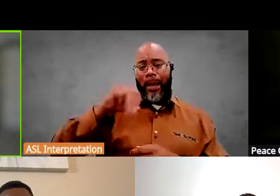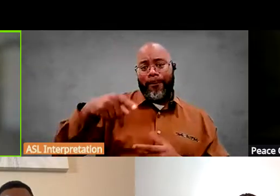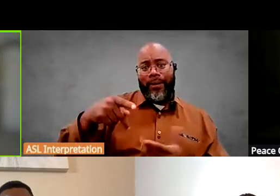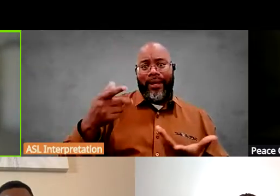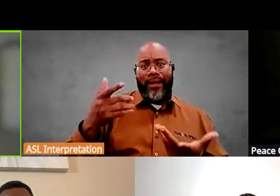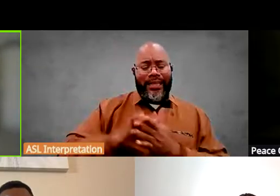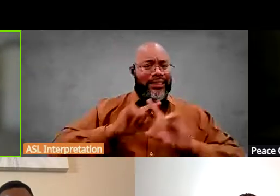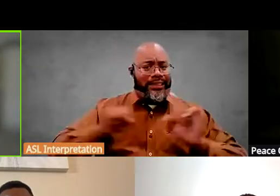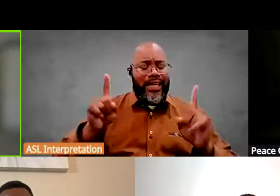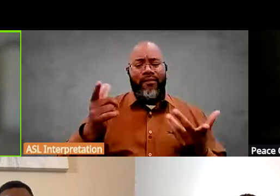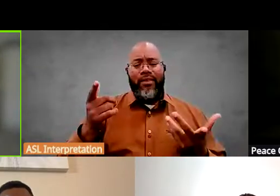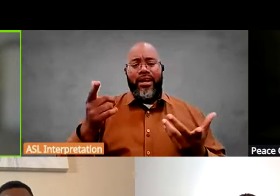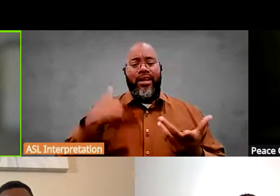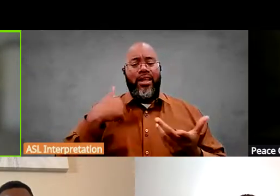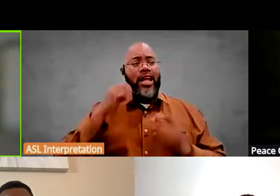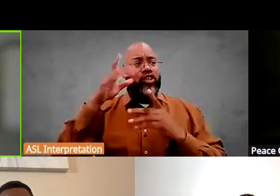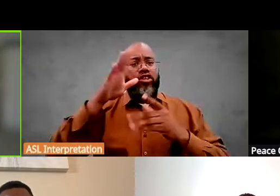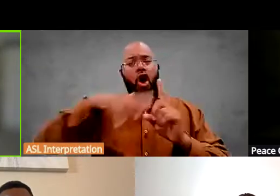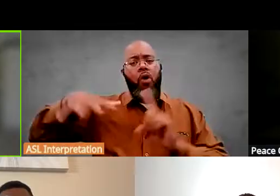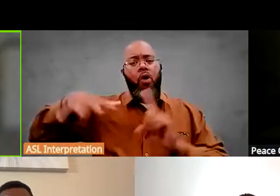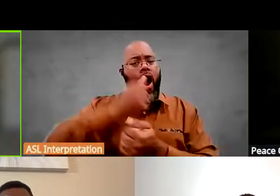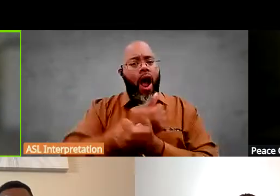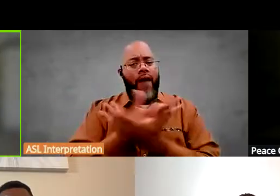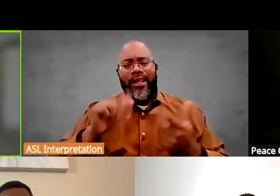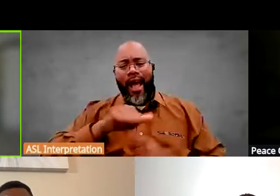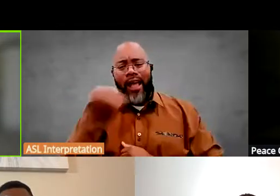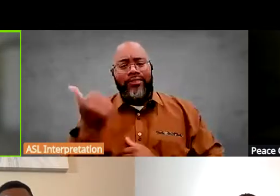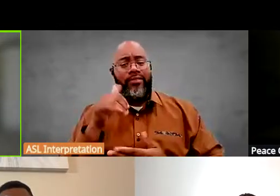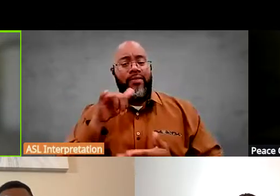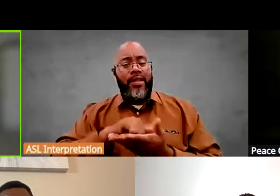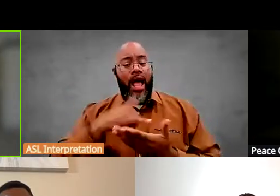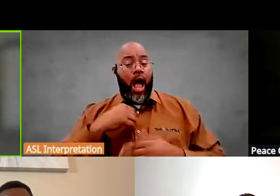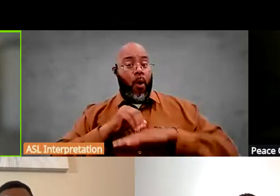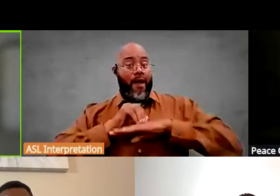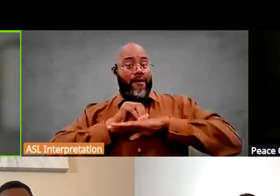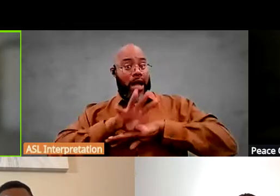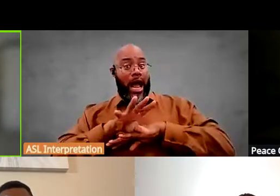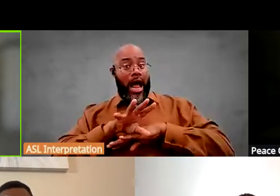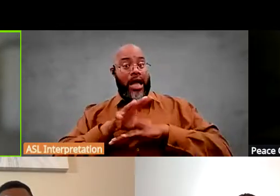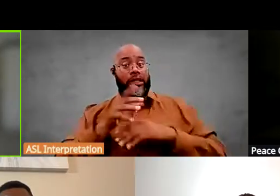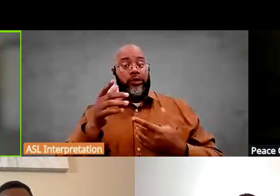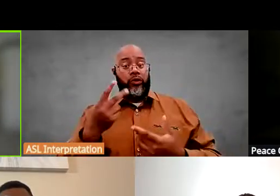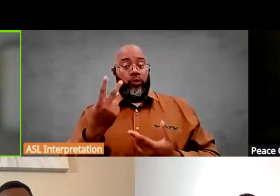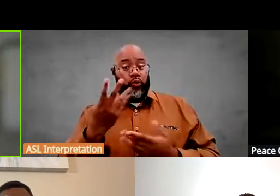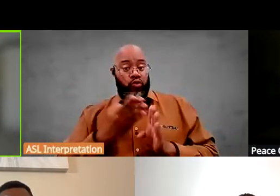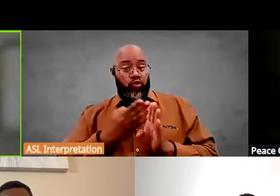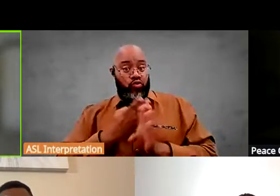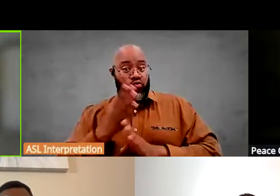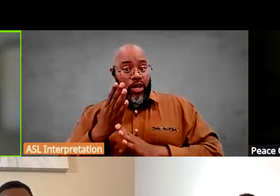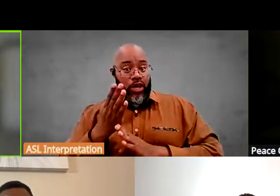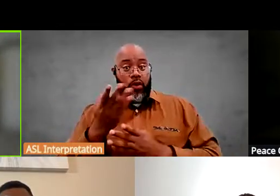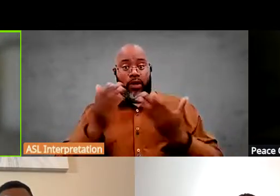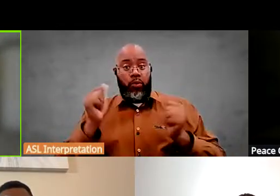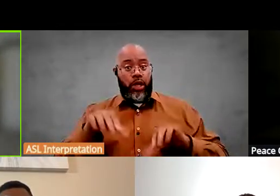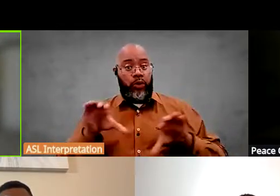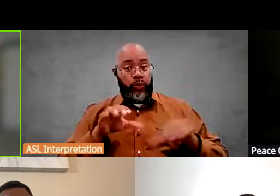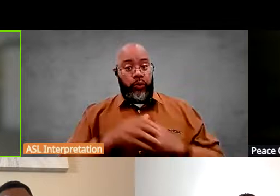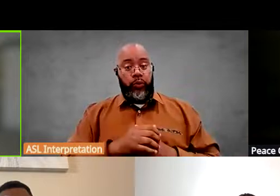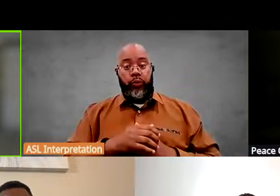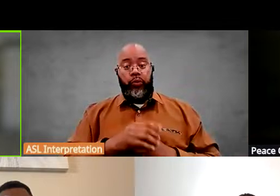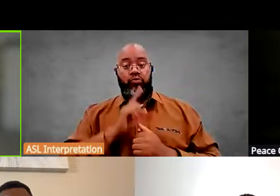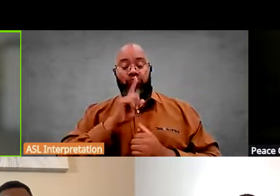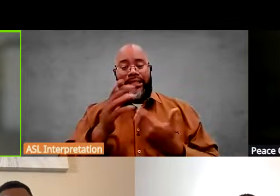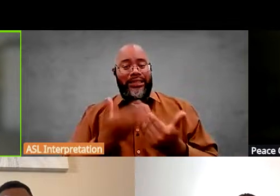education around everything else. So for that, I would advise like two career kind of like things that you can do that are really, really easy